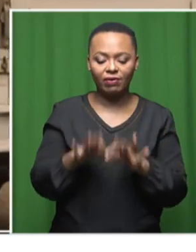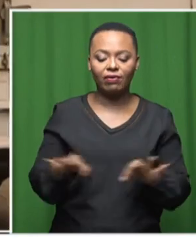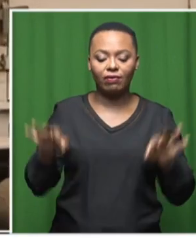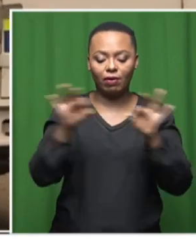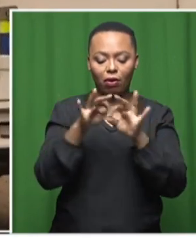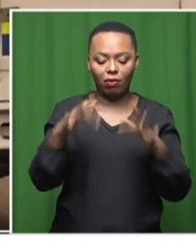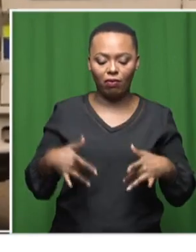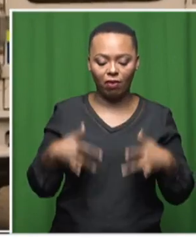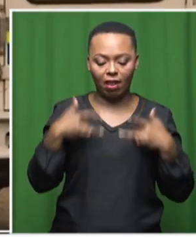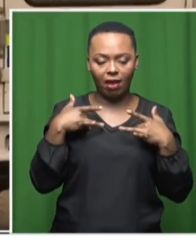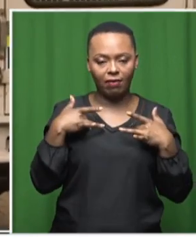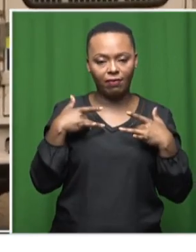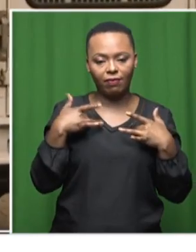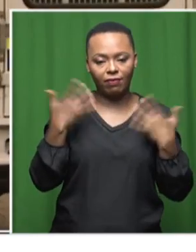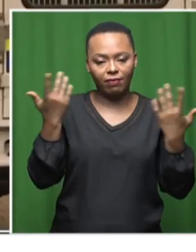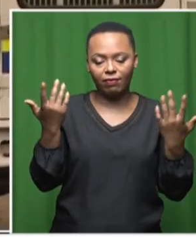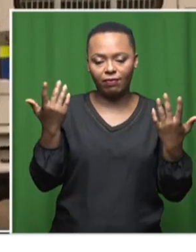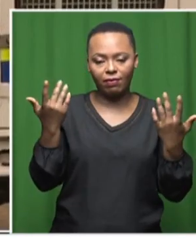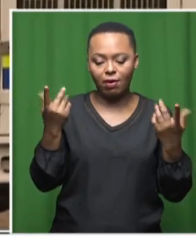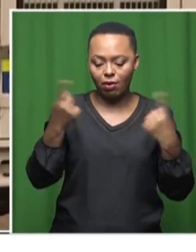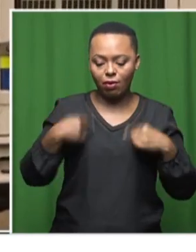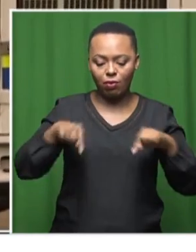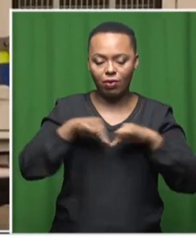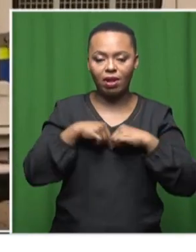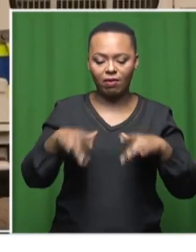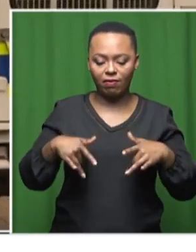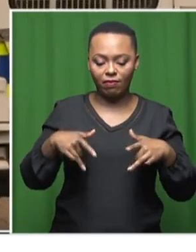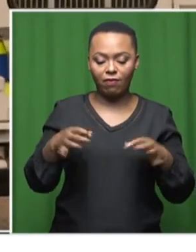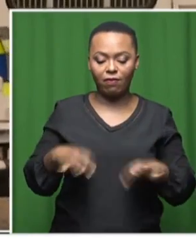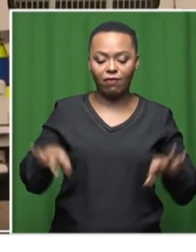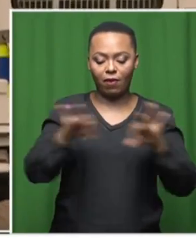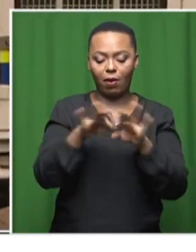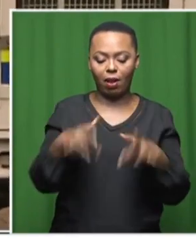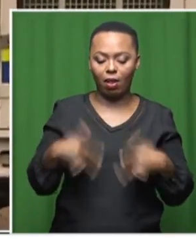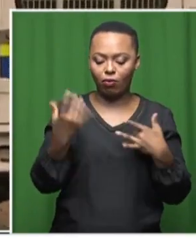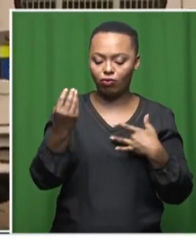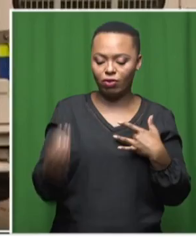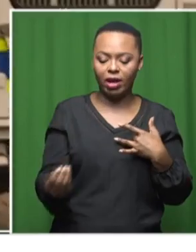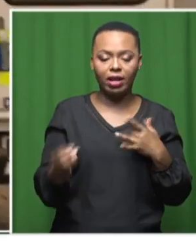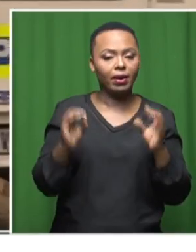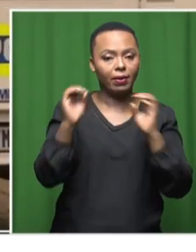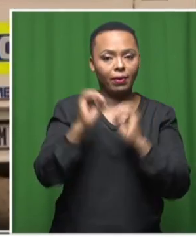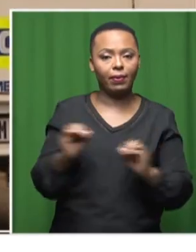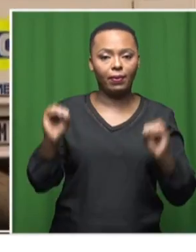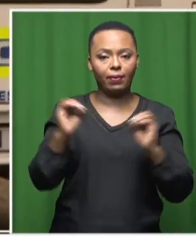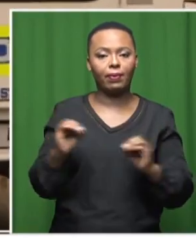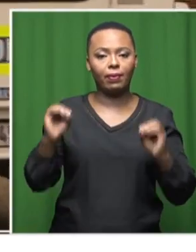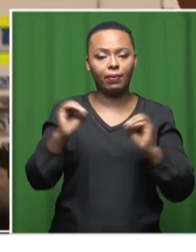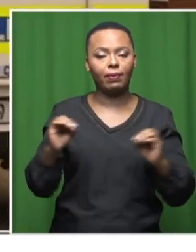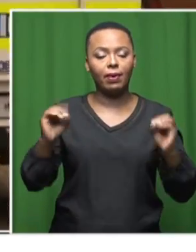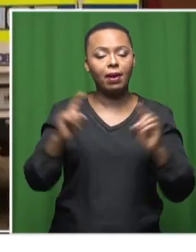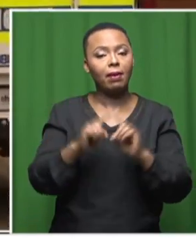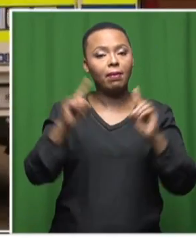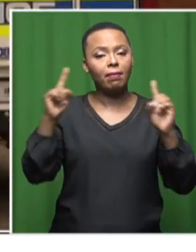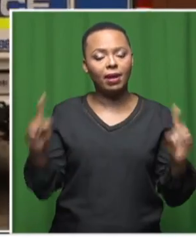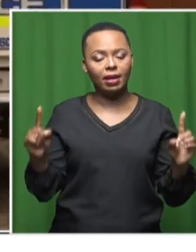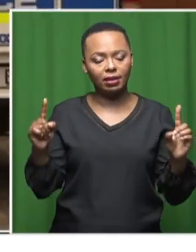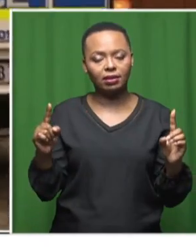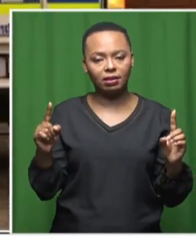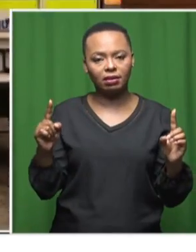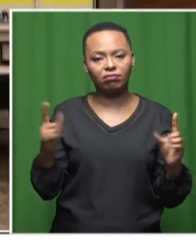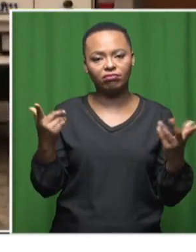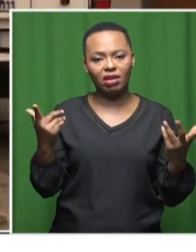life. We don't even value the life of a child. But then on the other hand, as on a purely